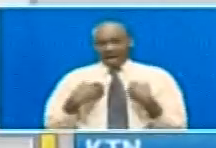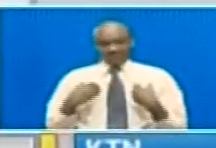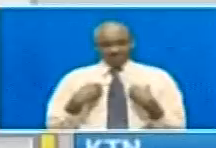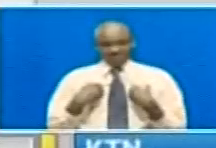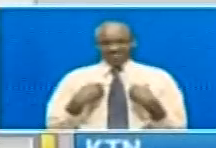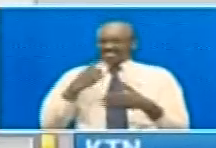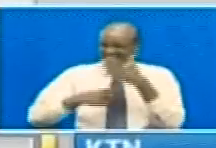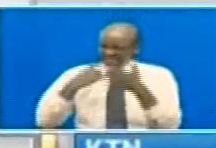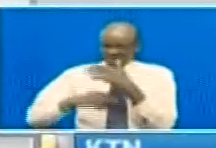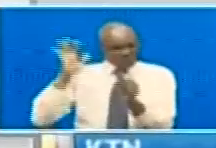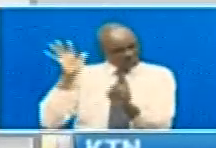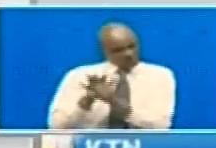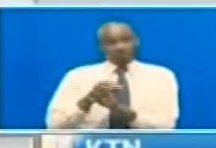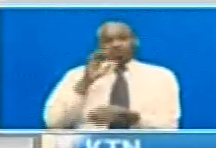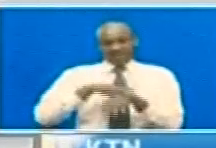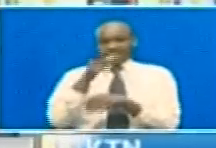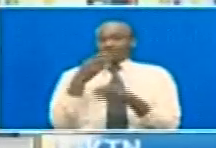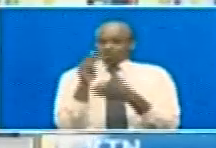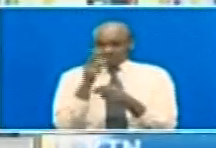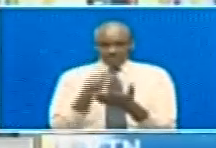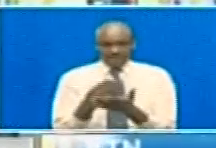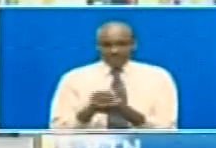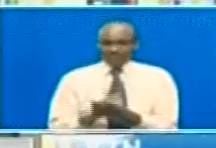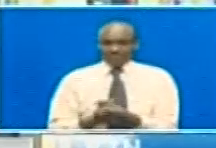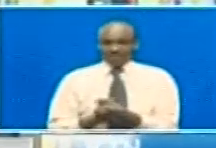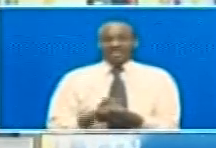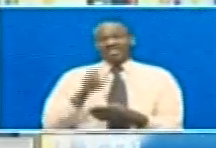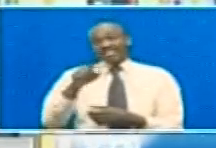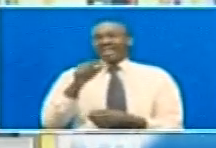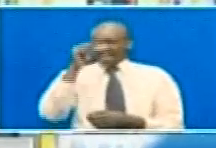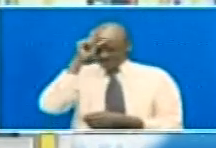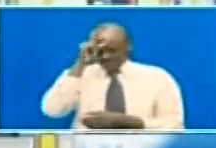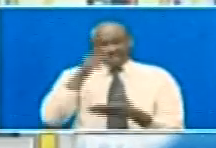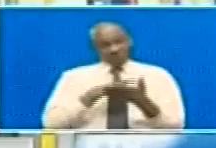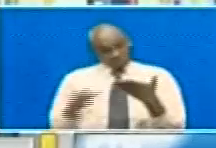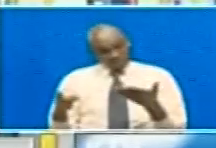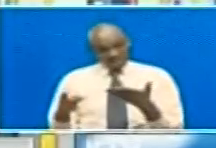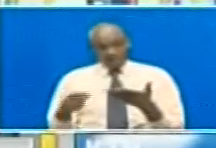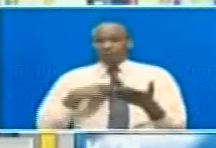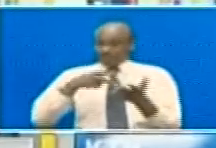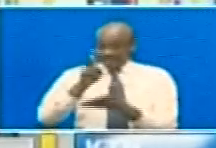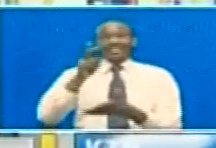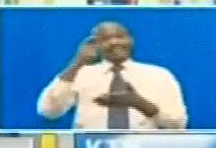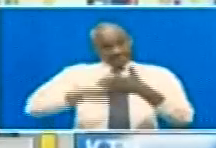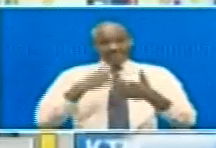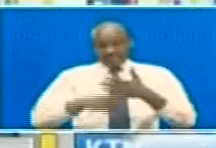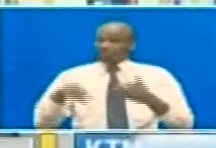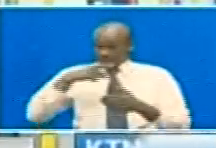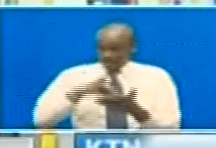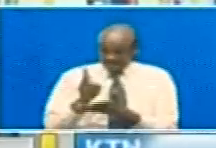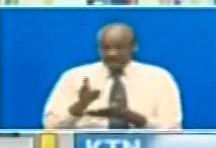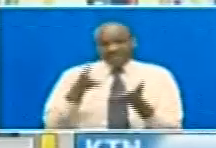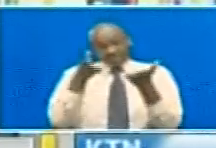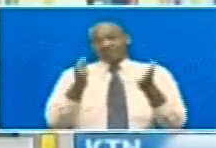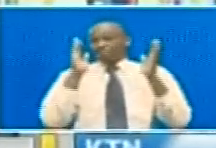other taxes to fund state expenditure. We have a very big government in every way. We pay taxes, one of the